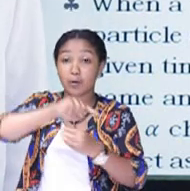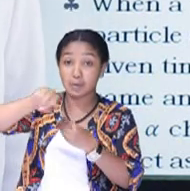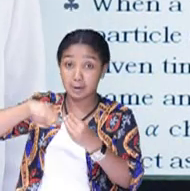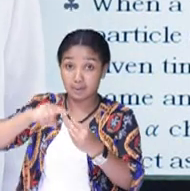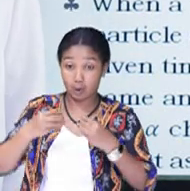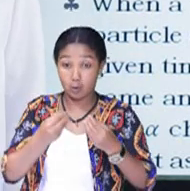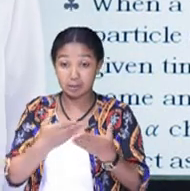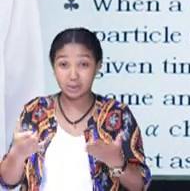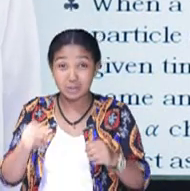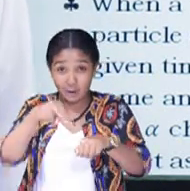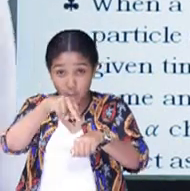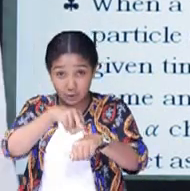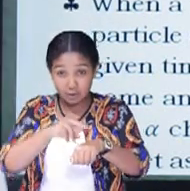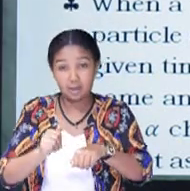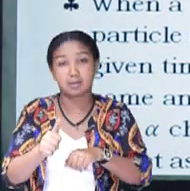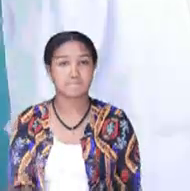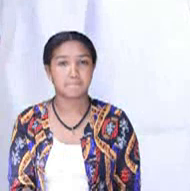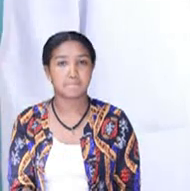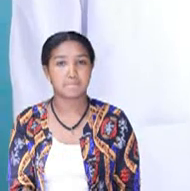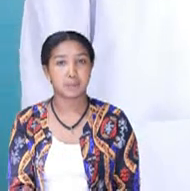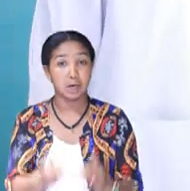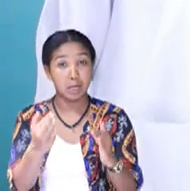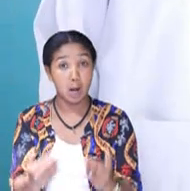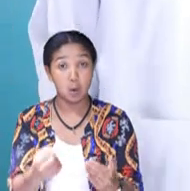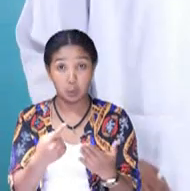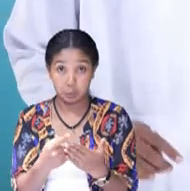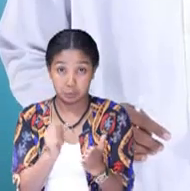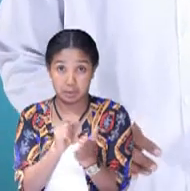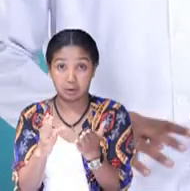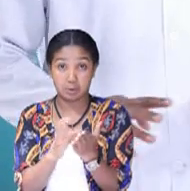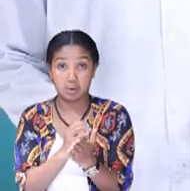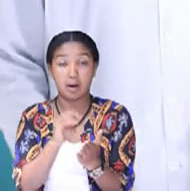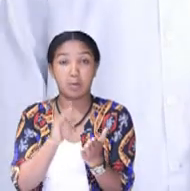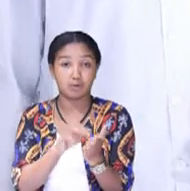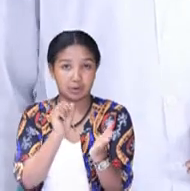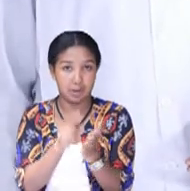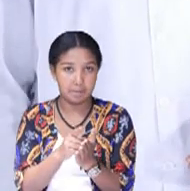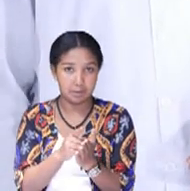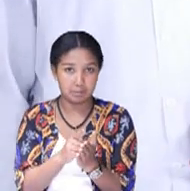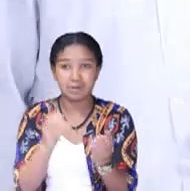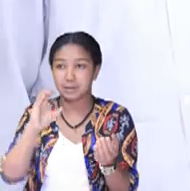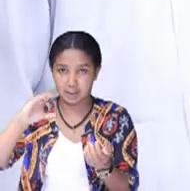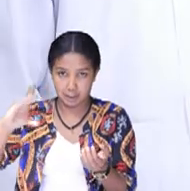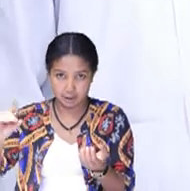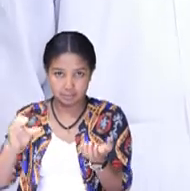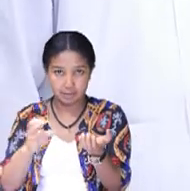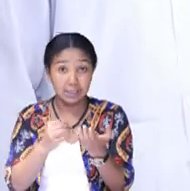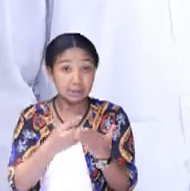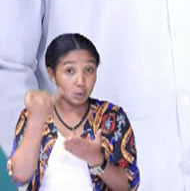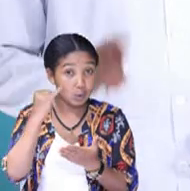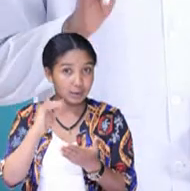rotating objects with constant acceleration. Now let's take a point. For example, let's take a compact CD. In